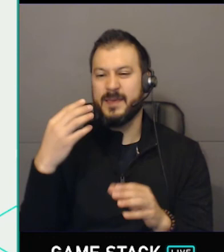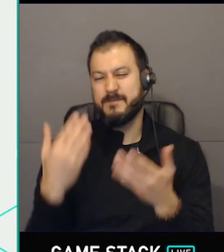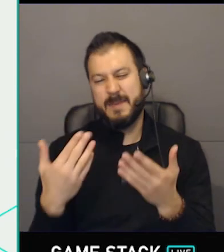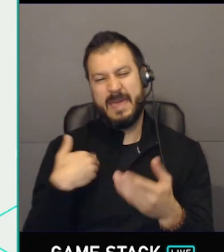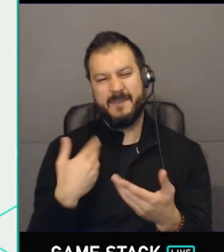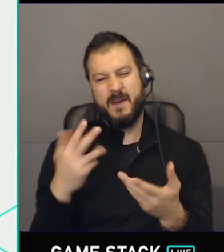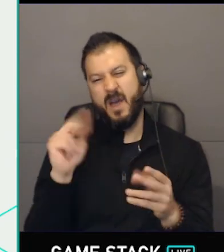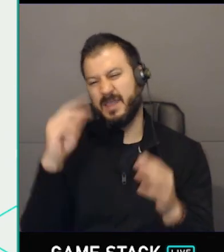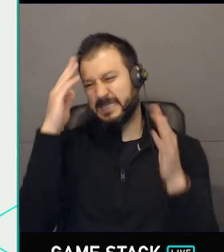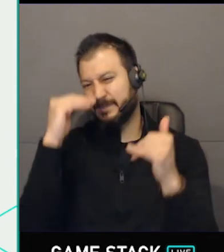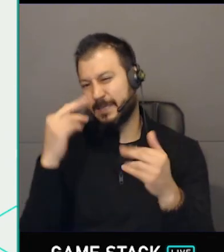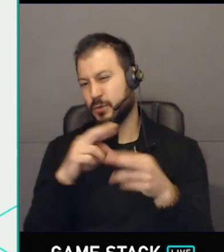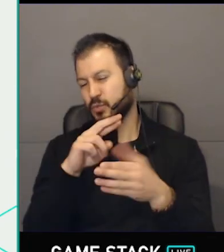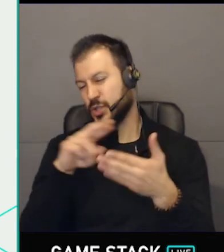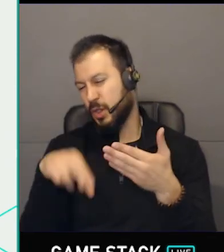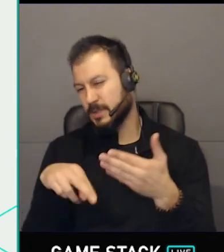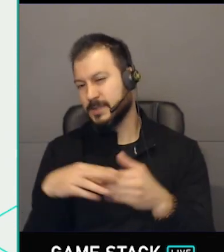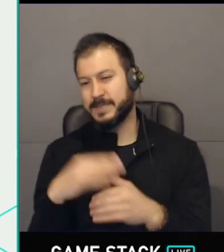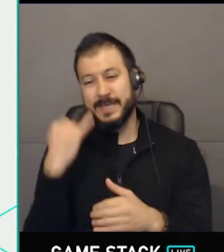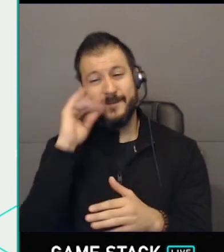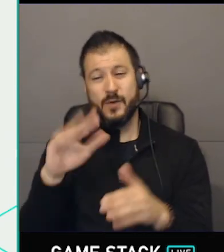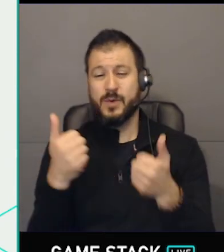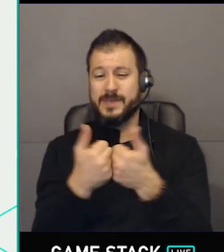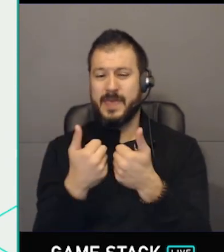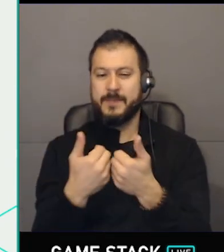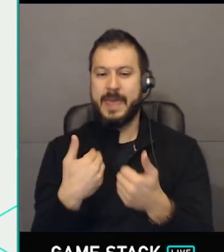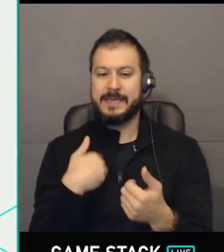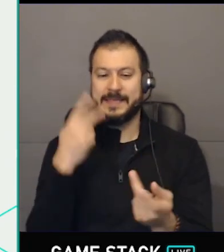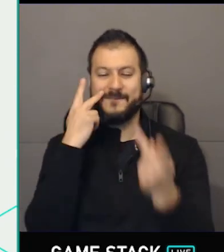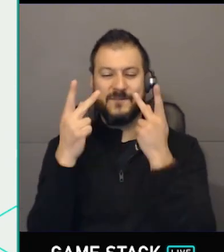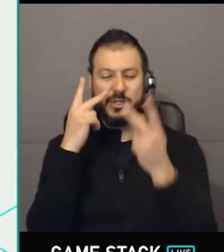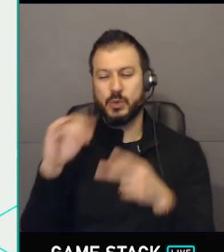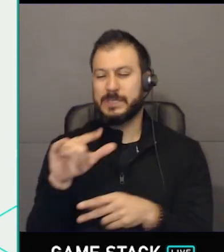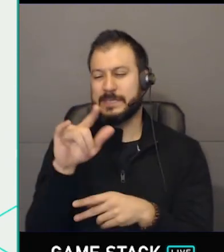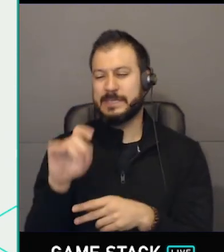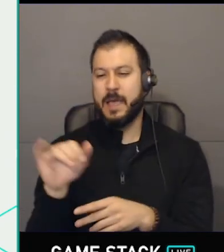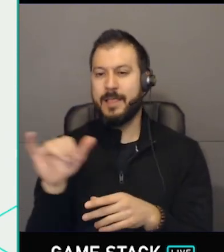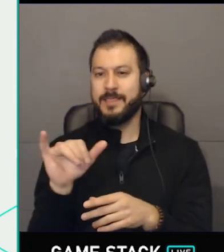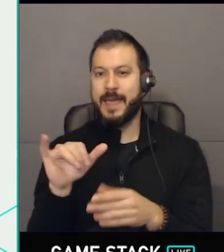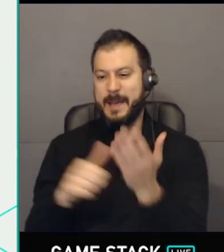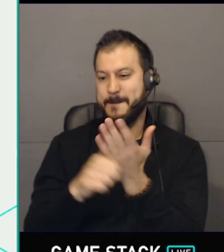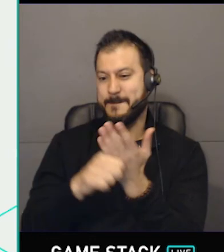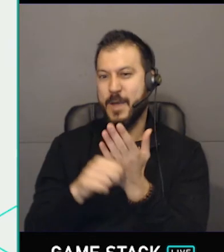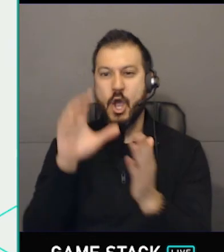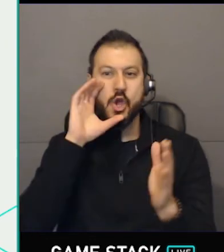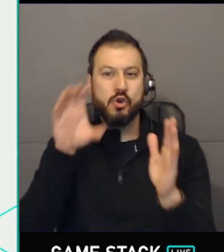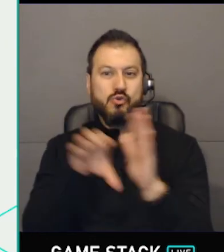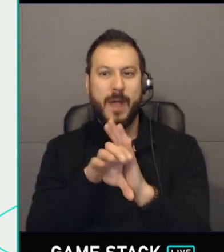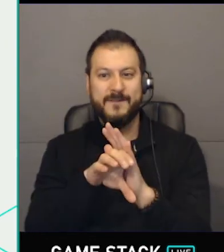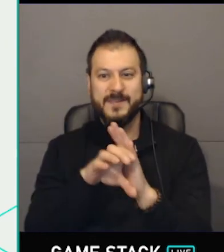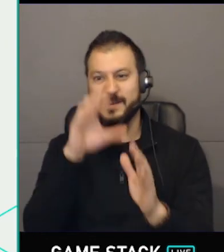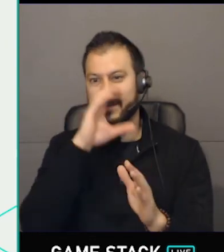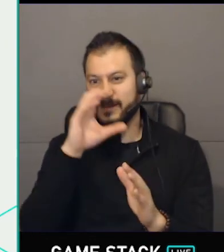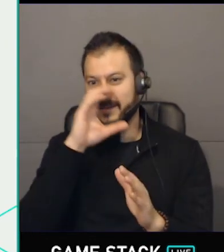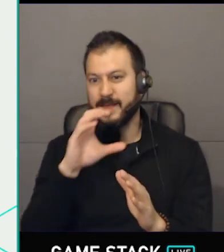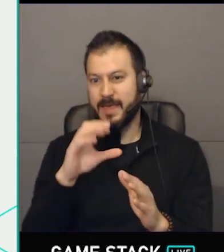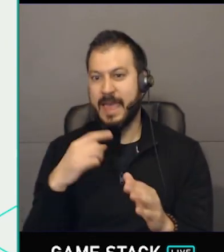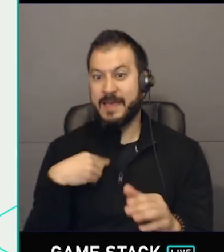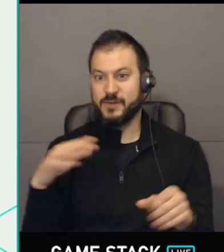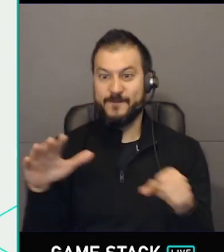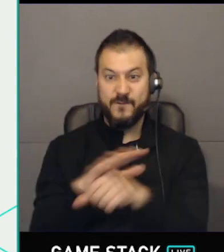For example, if your game has a visual style that resembles a graphic novel and it has a lot of elements rendered at full light.